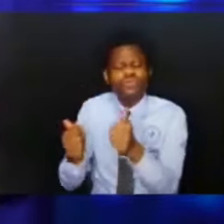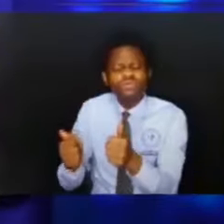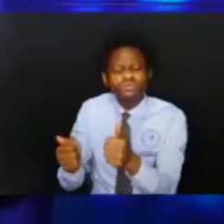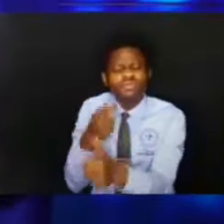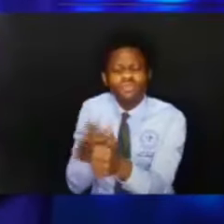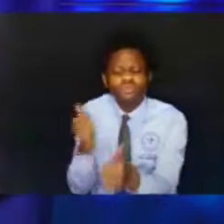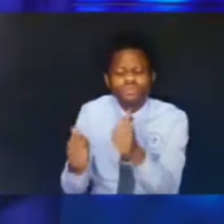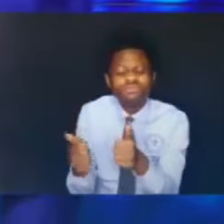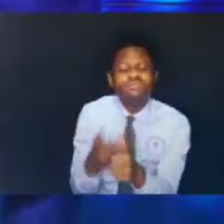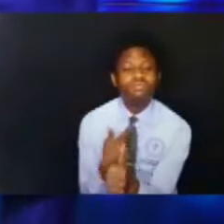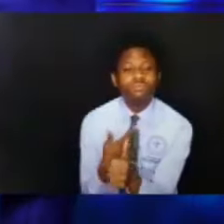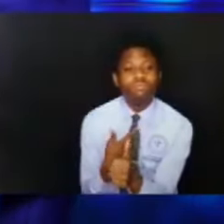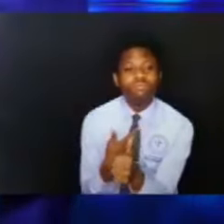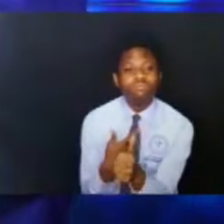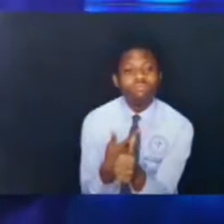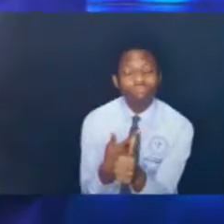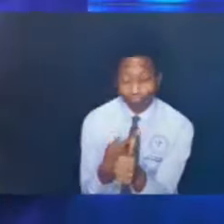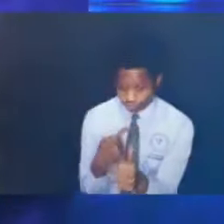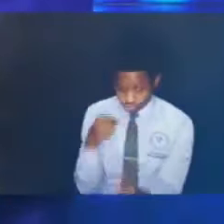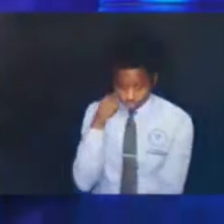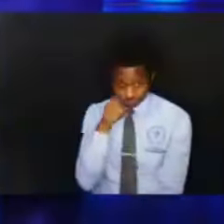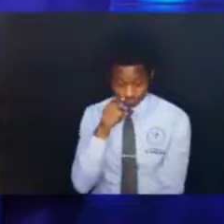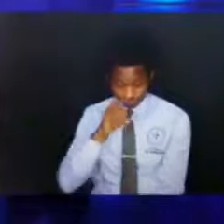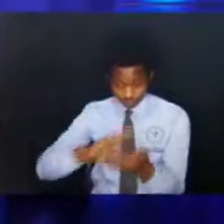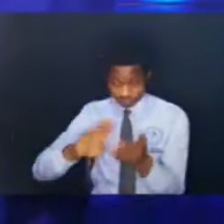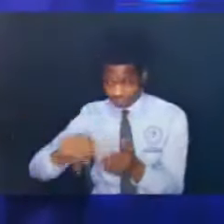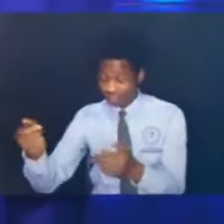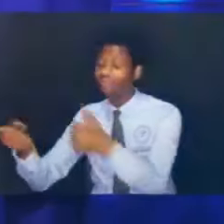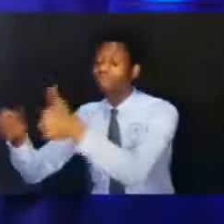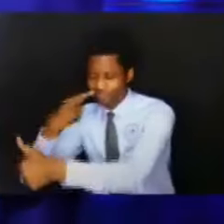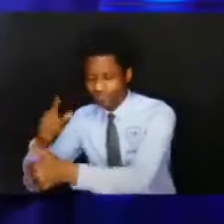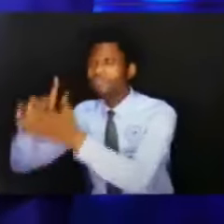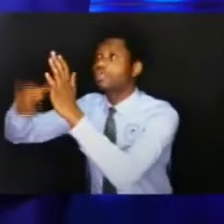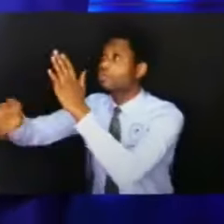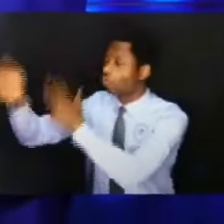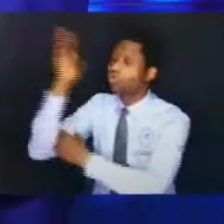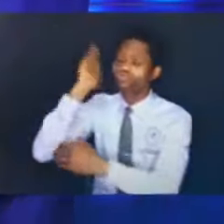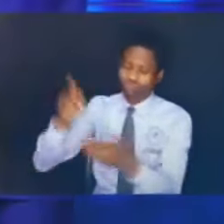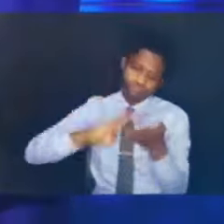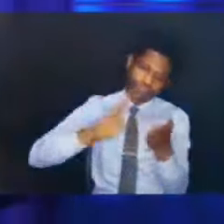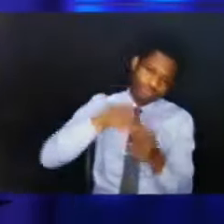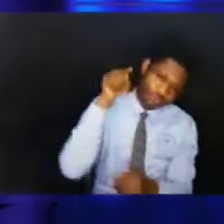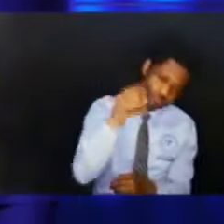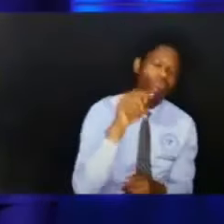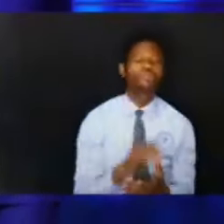first? You forgive others first, then God will also forgive